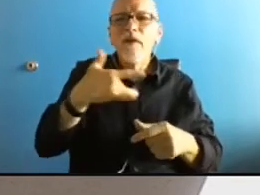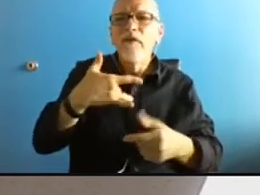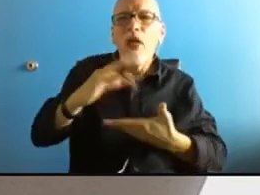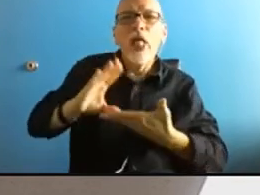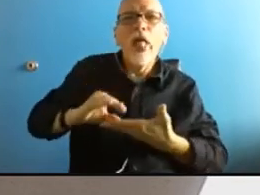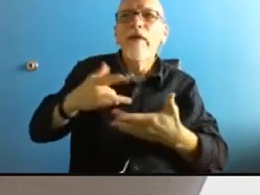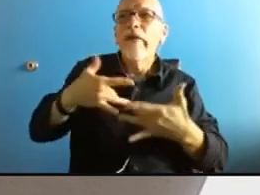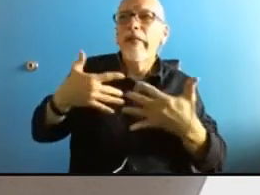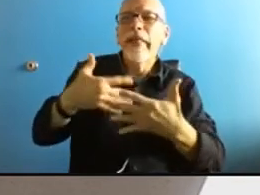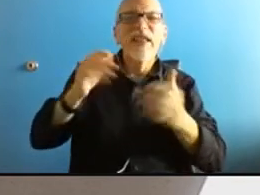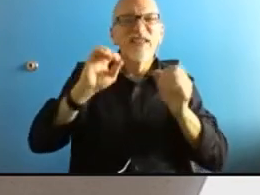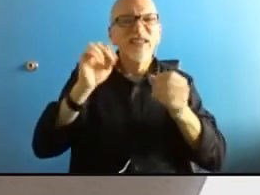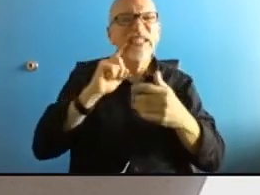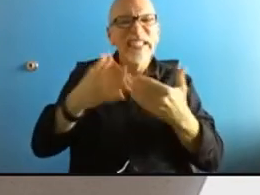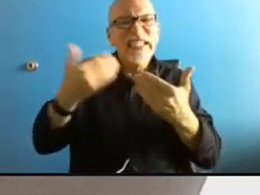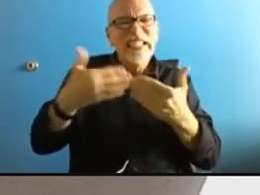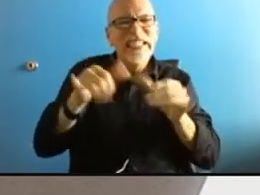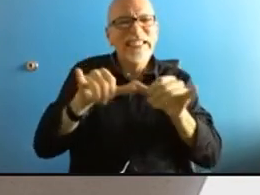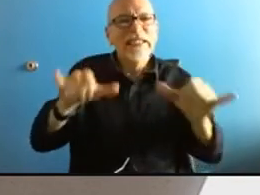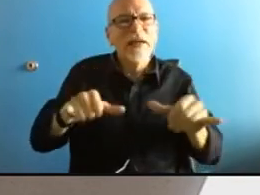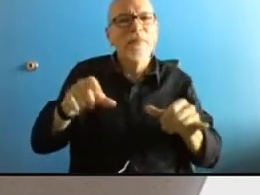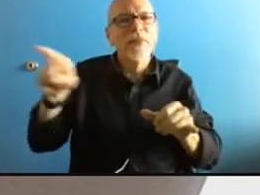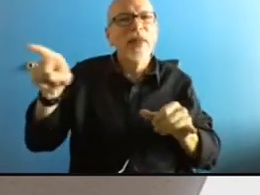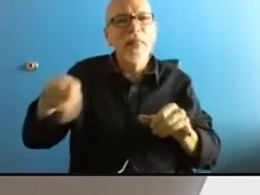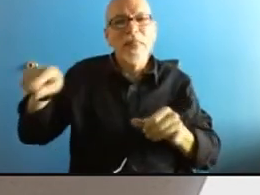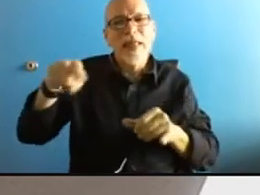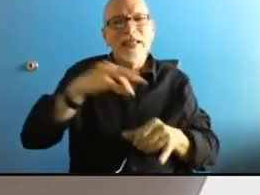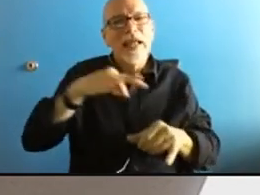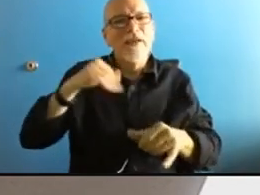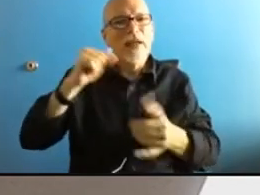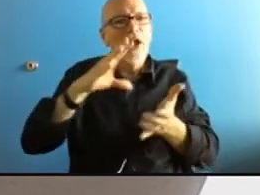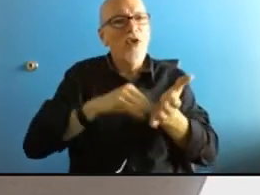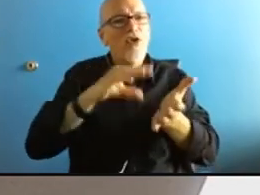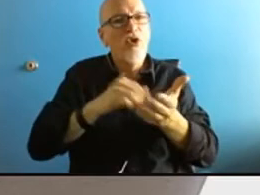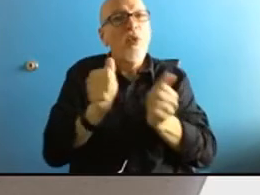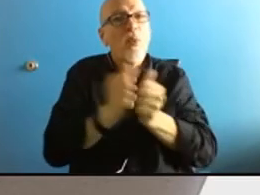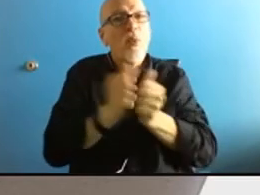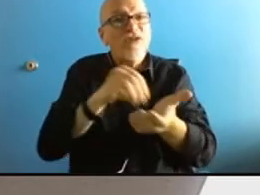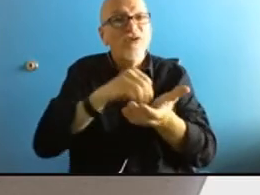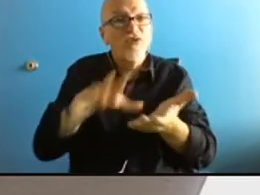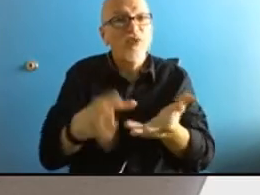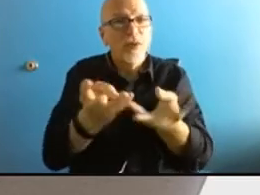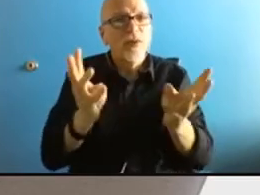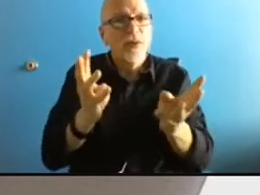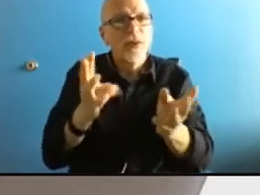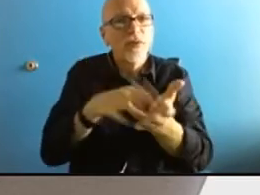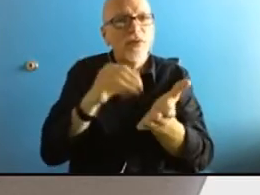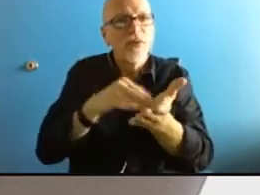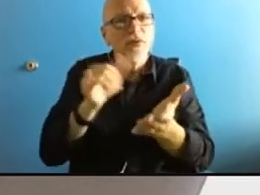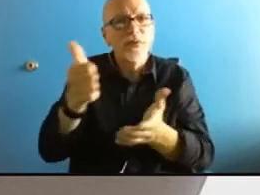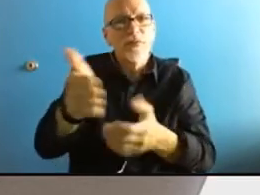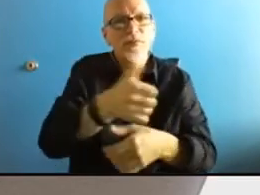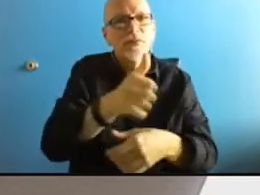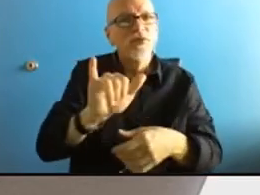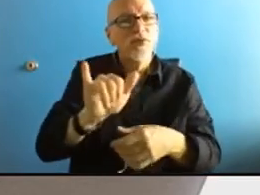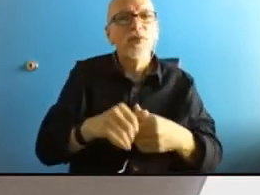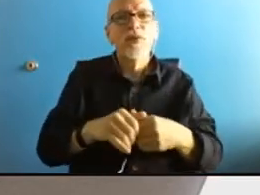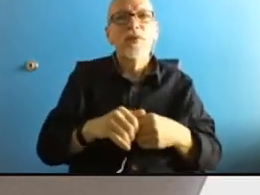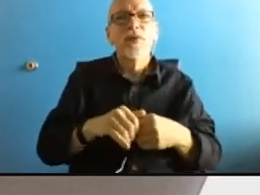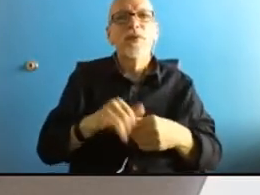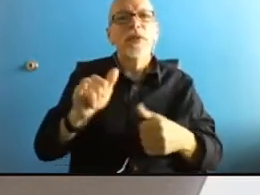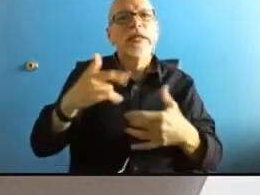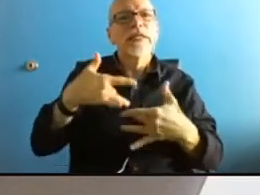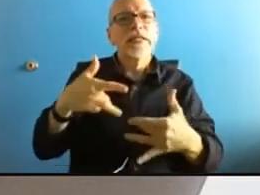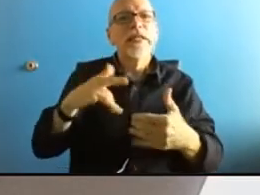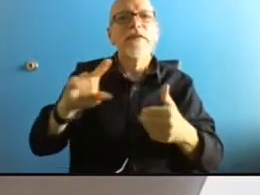easy system where they can learn alongside the students. And that is usually the first